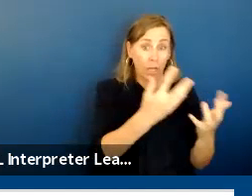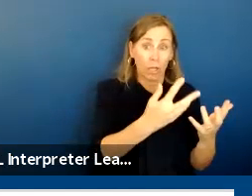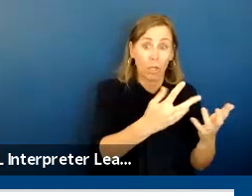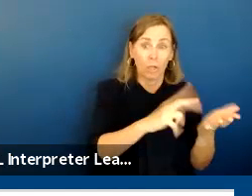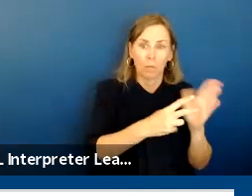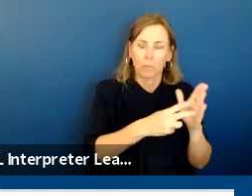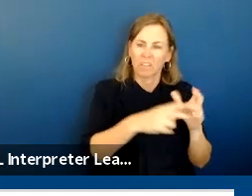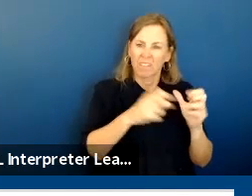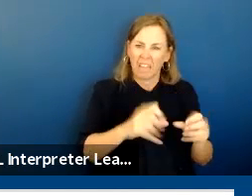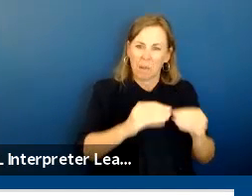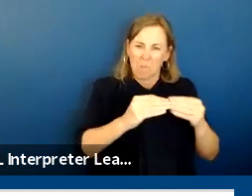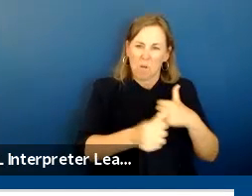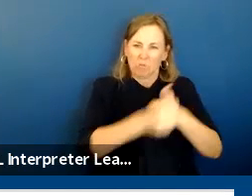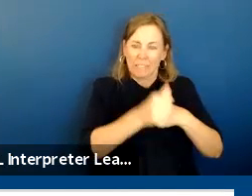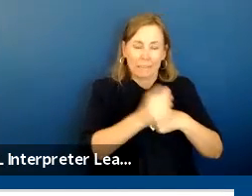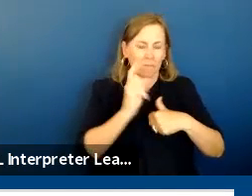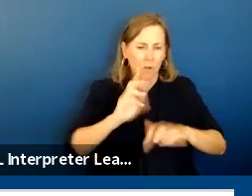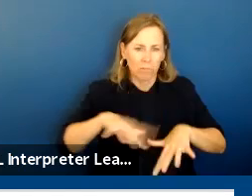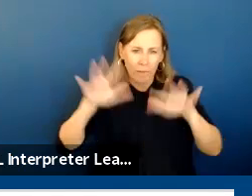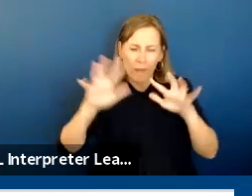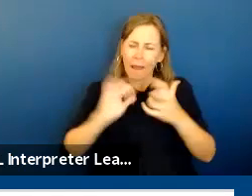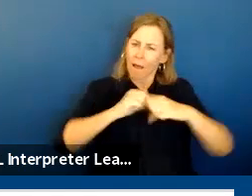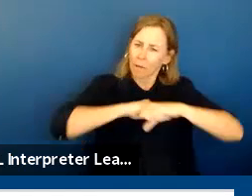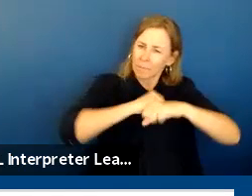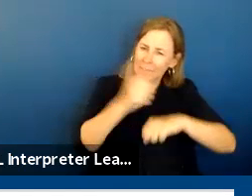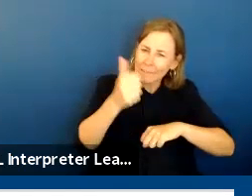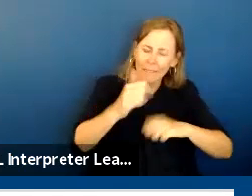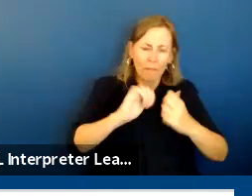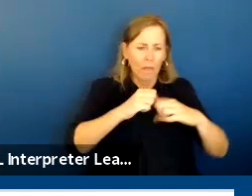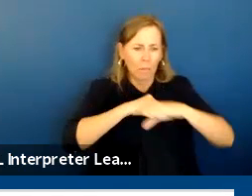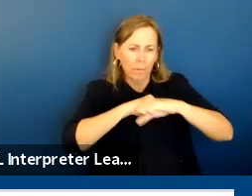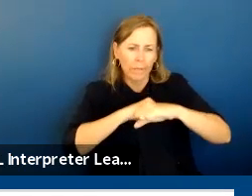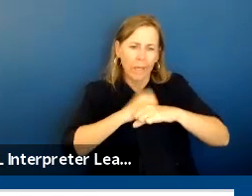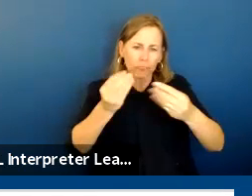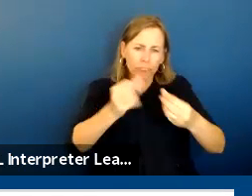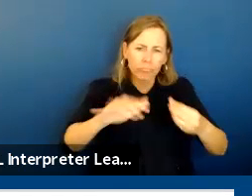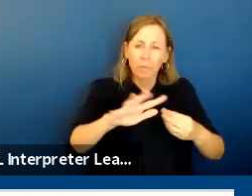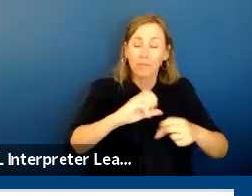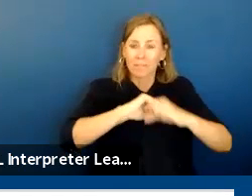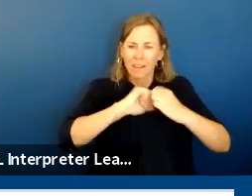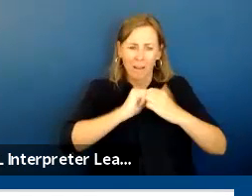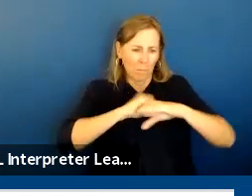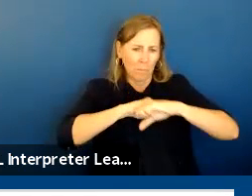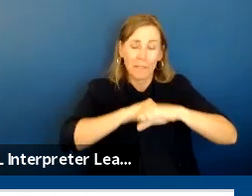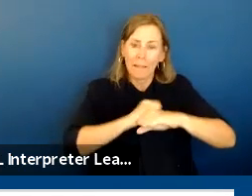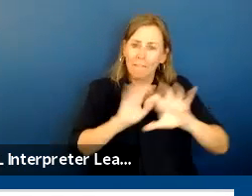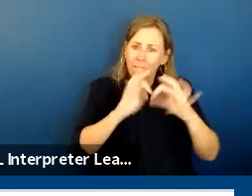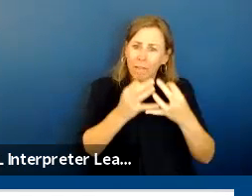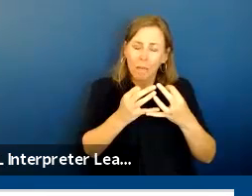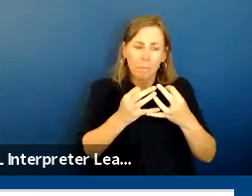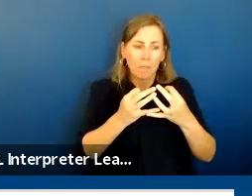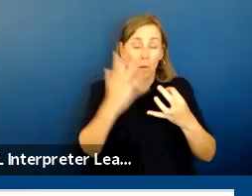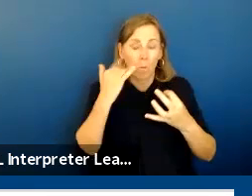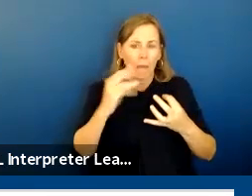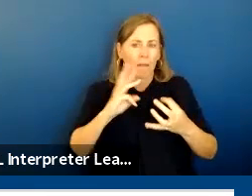how to best protect yourself, your family, and your property from the increased risk in flooding following a